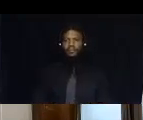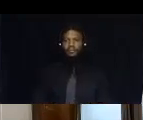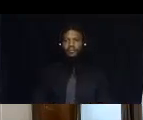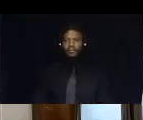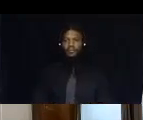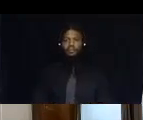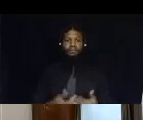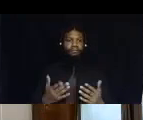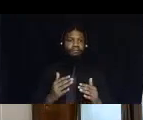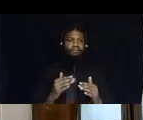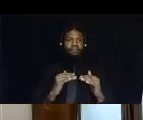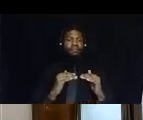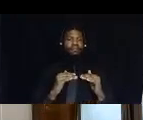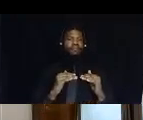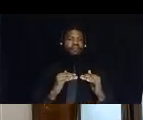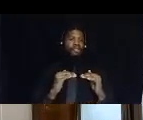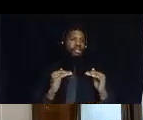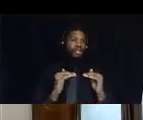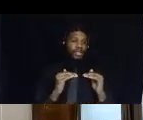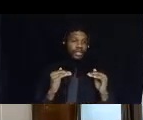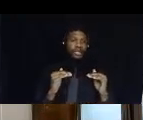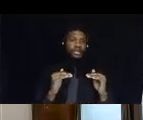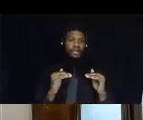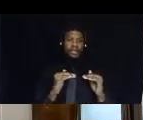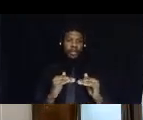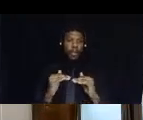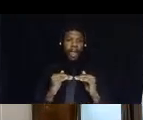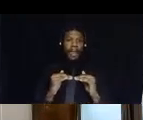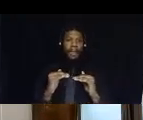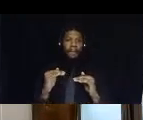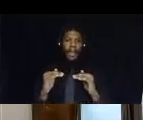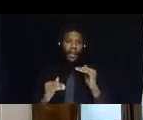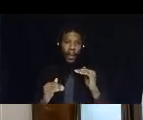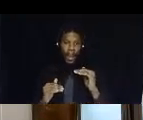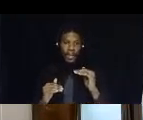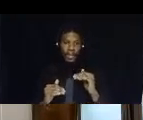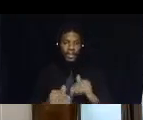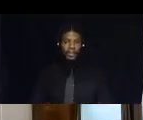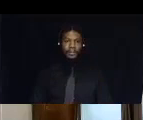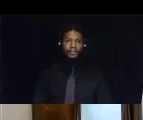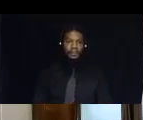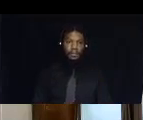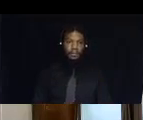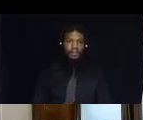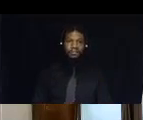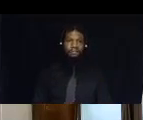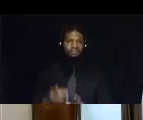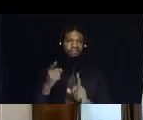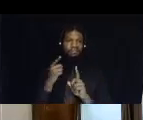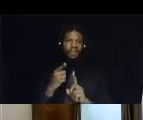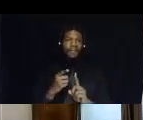justice, equality, inequality. In particular, thinking about the